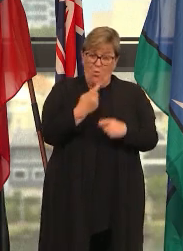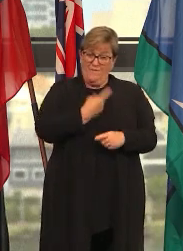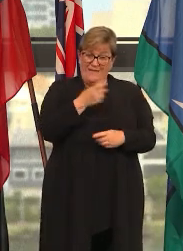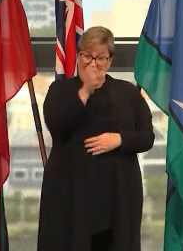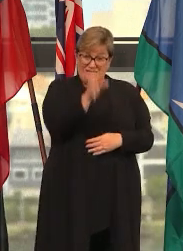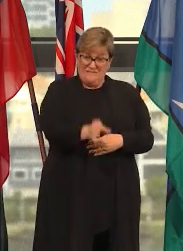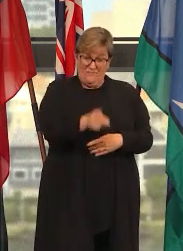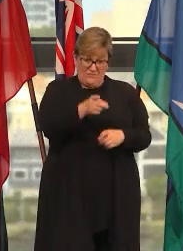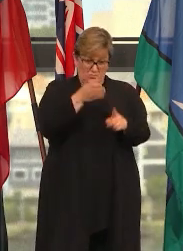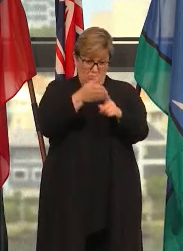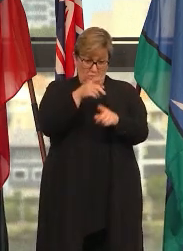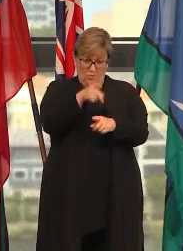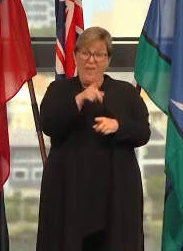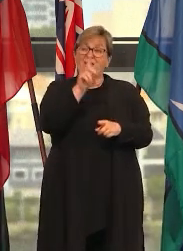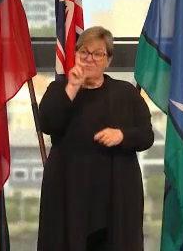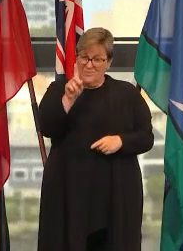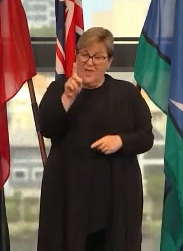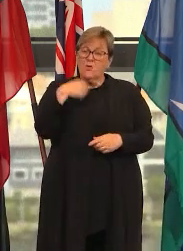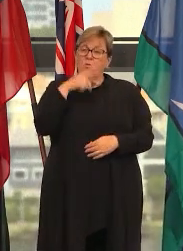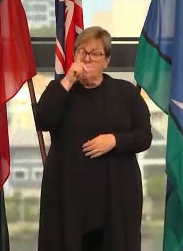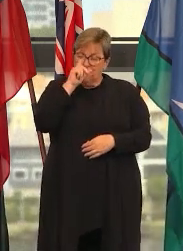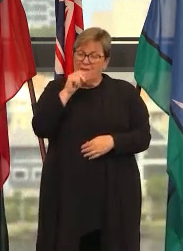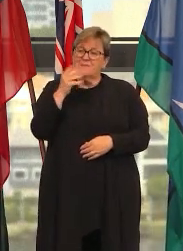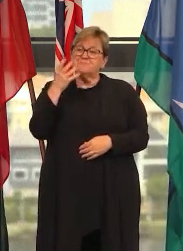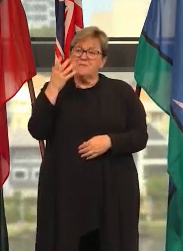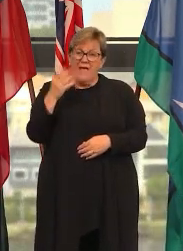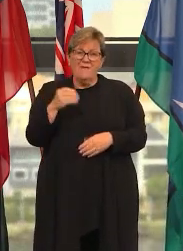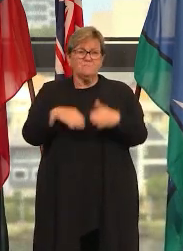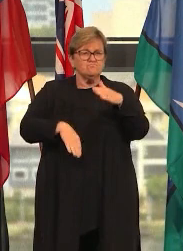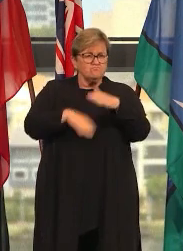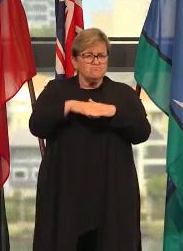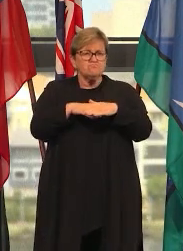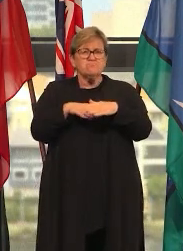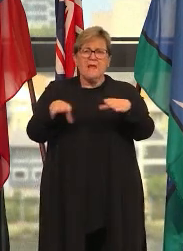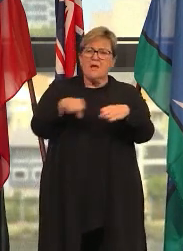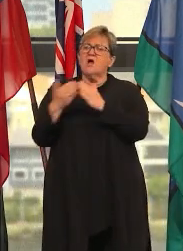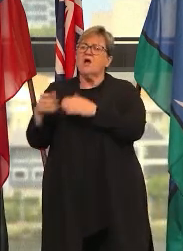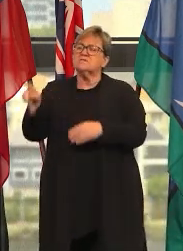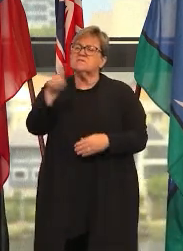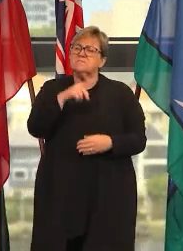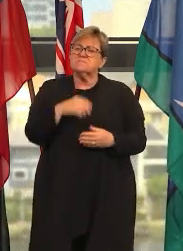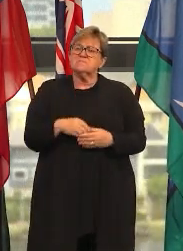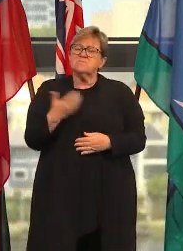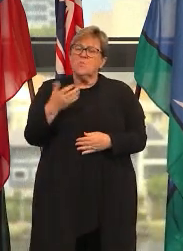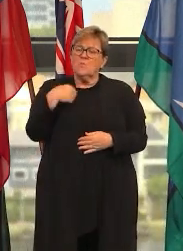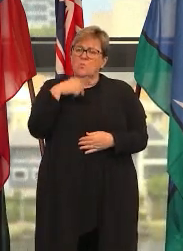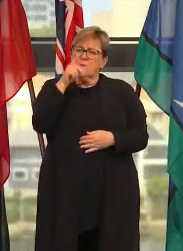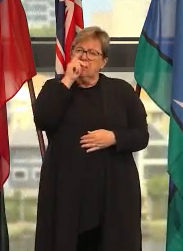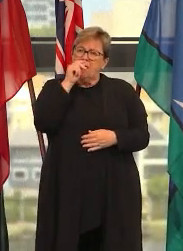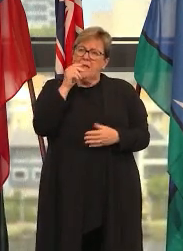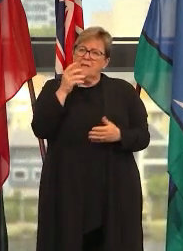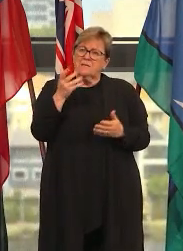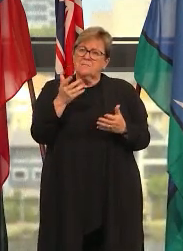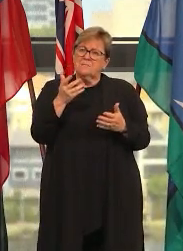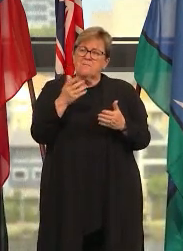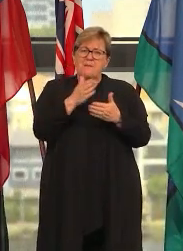of the community life in every aspect, in terms of education, health, housing, public transport,